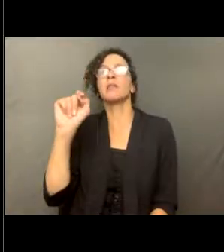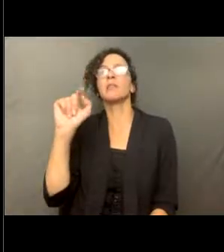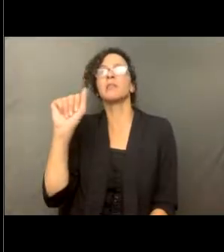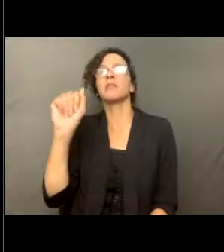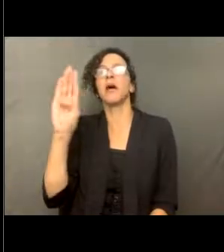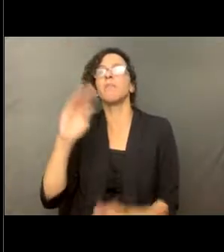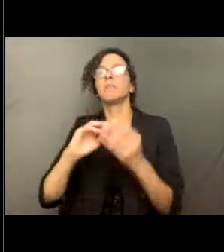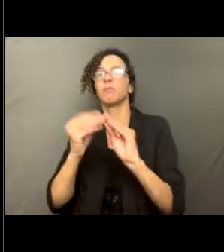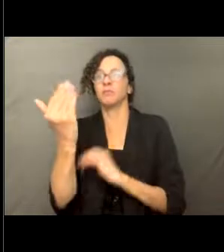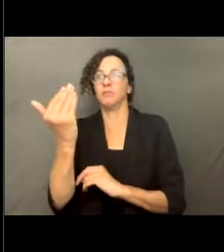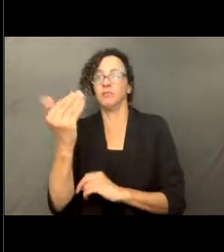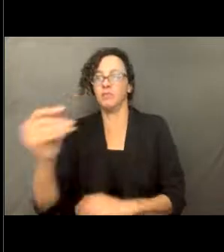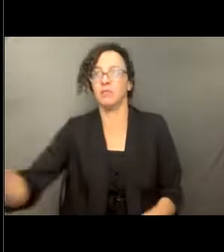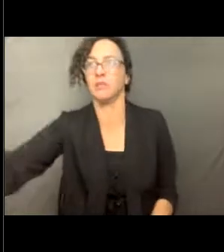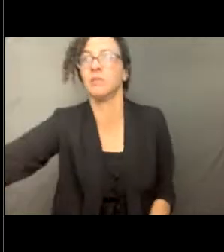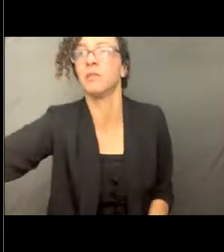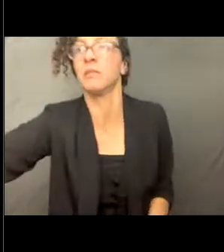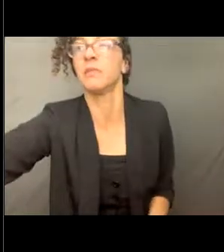Great, thank you.